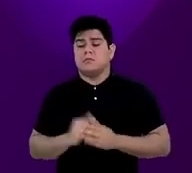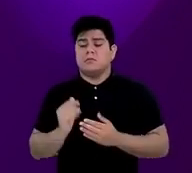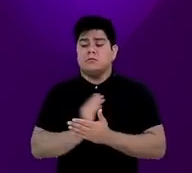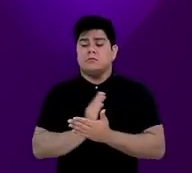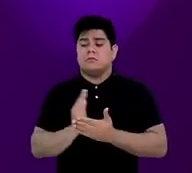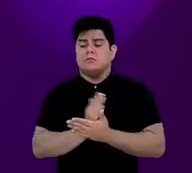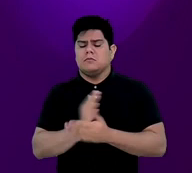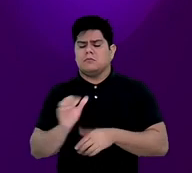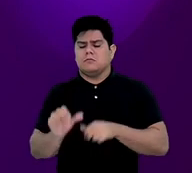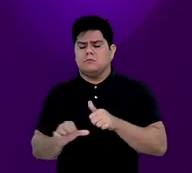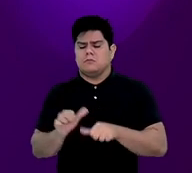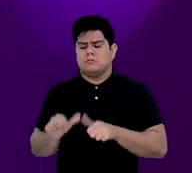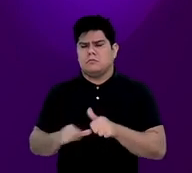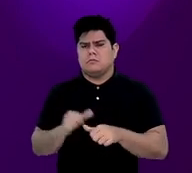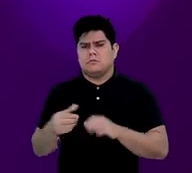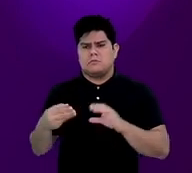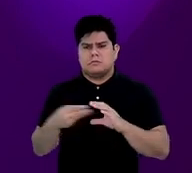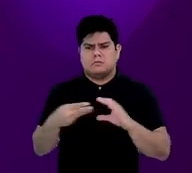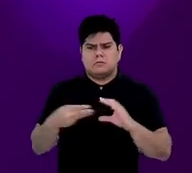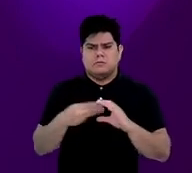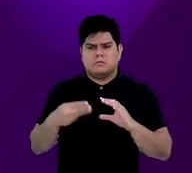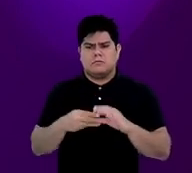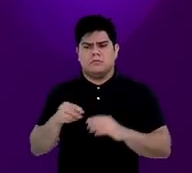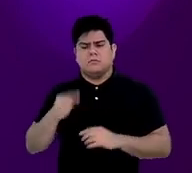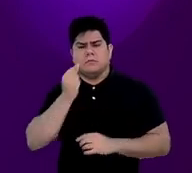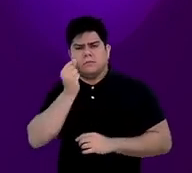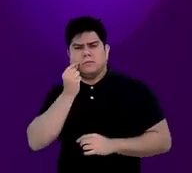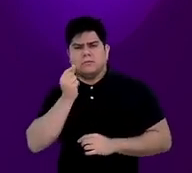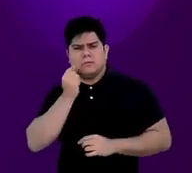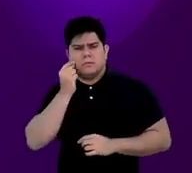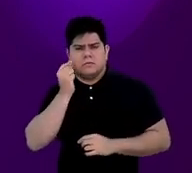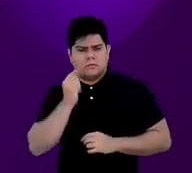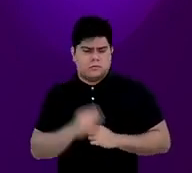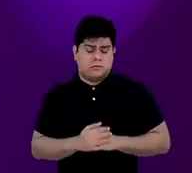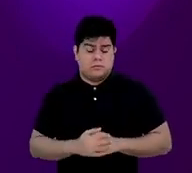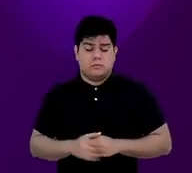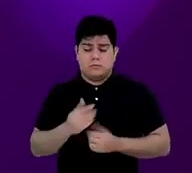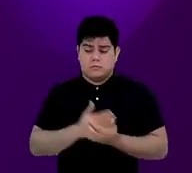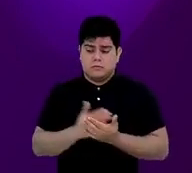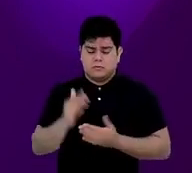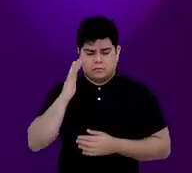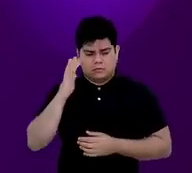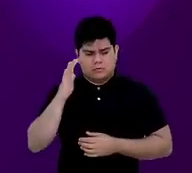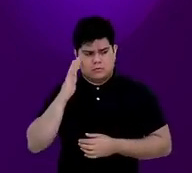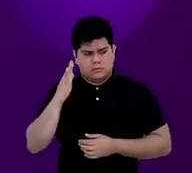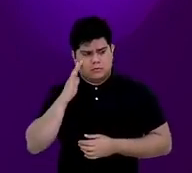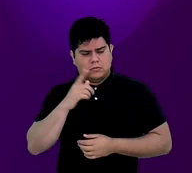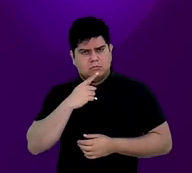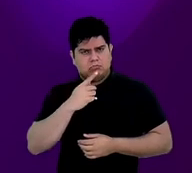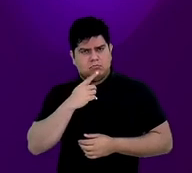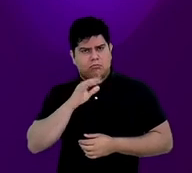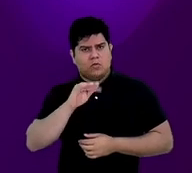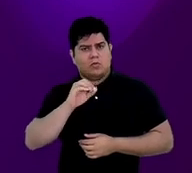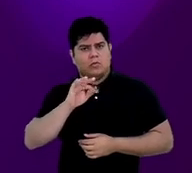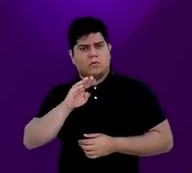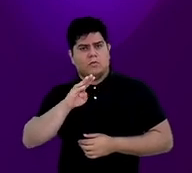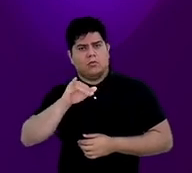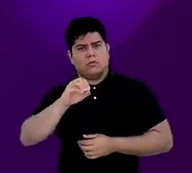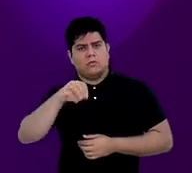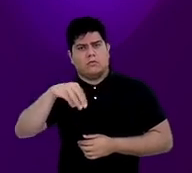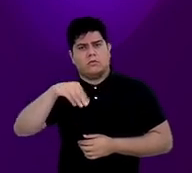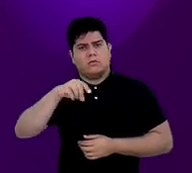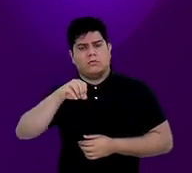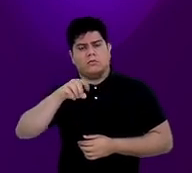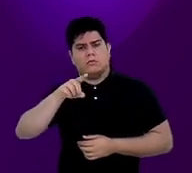therapy then, because this idea you could use light to stimulate healing and relieve pain and inflammation